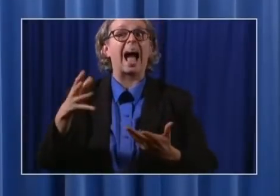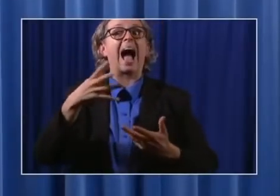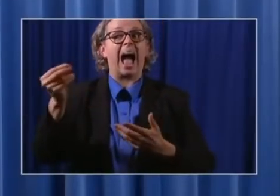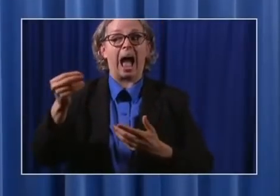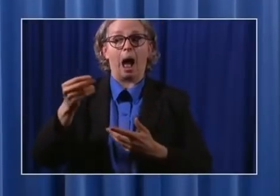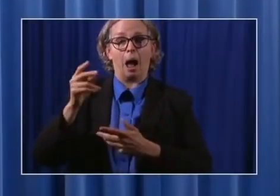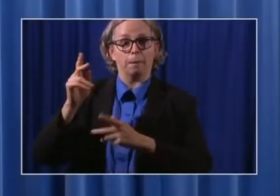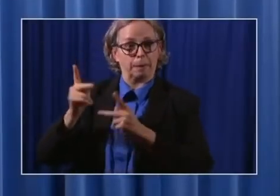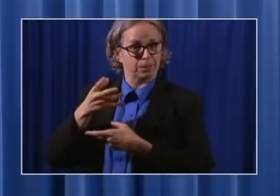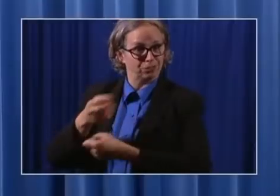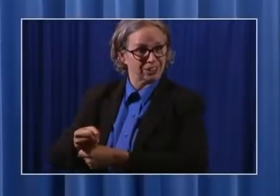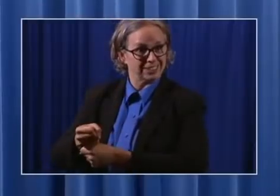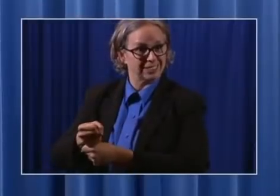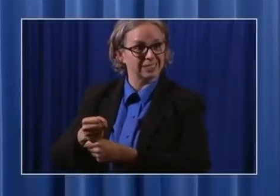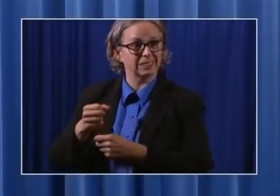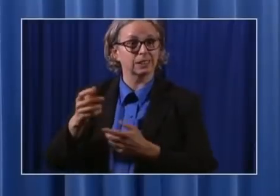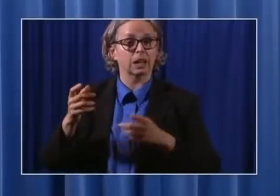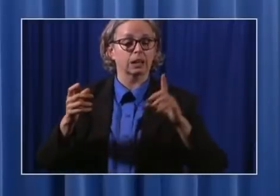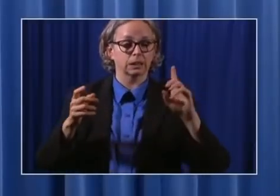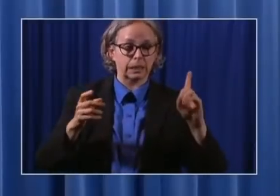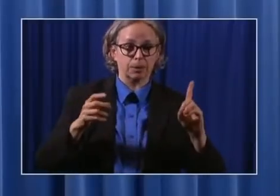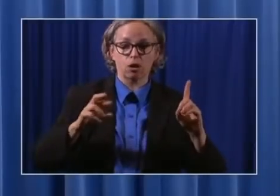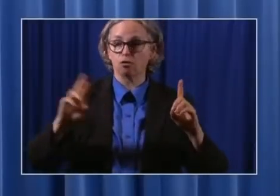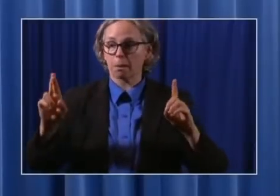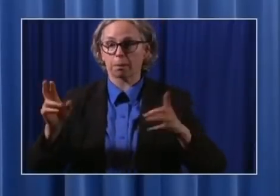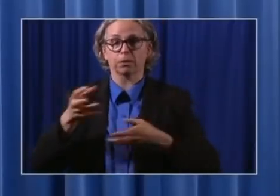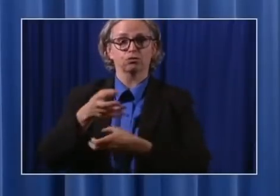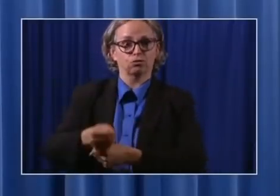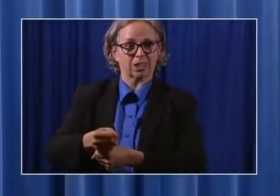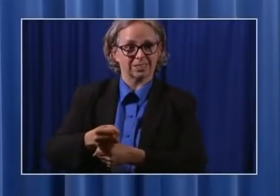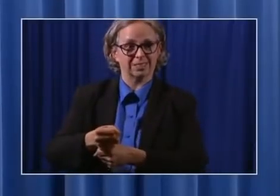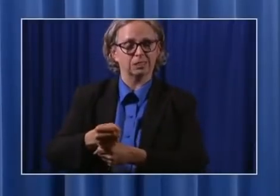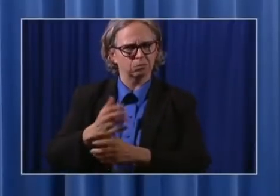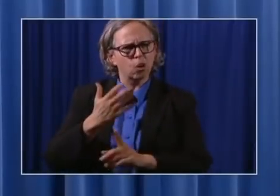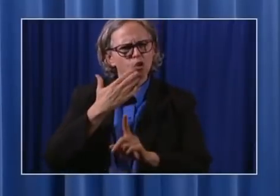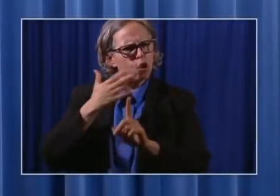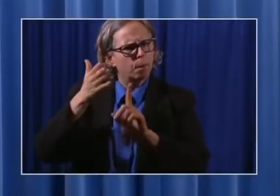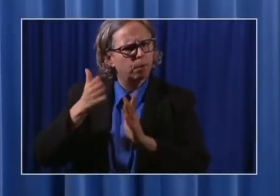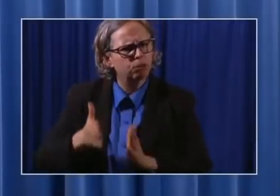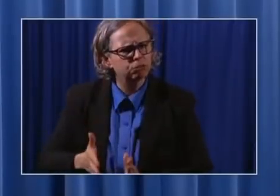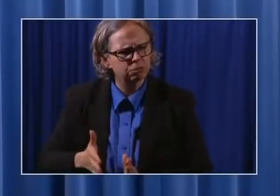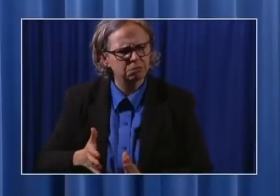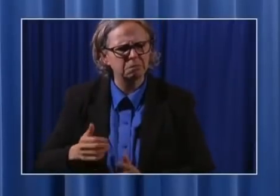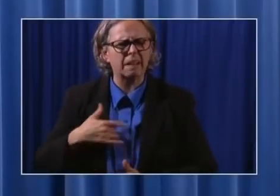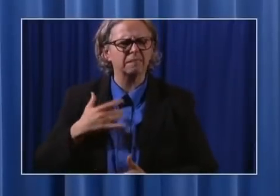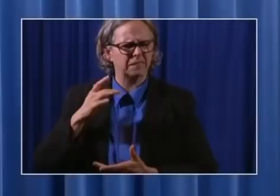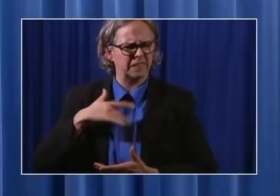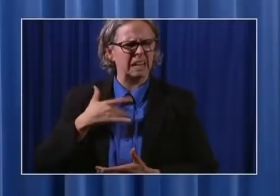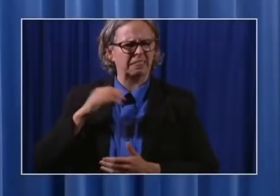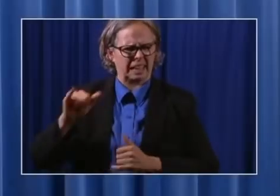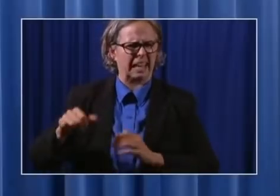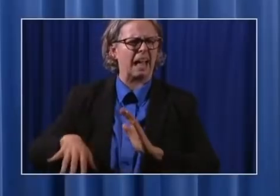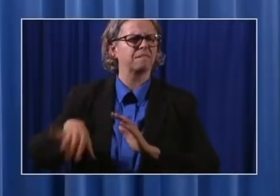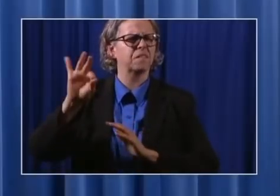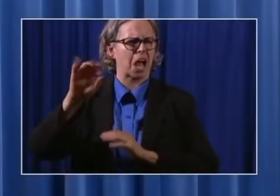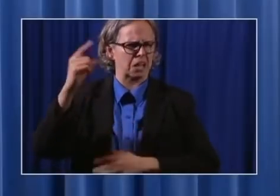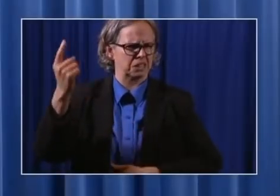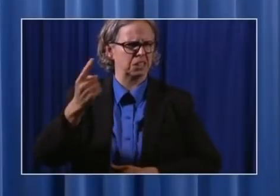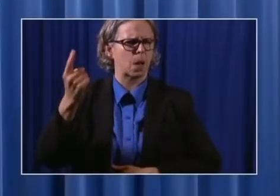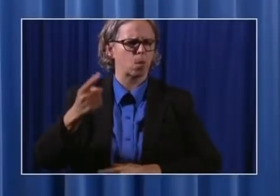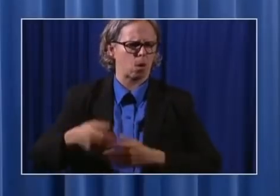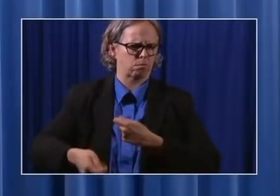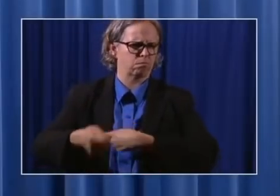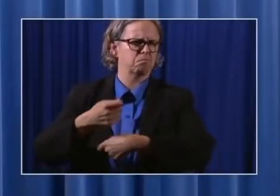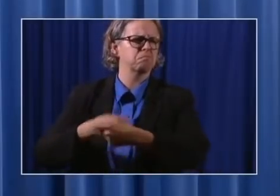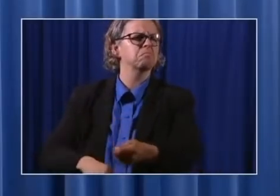they're just a respected, good person. And I'm confident the House will find that individual and that the House will select that individual, and